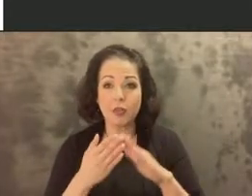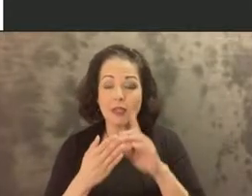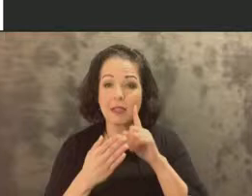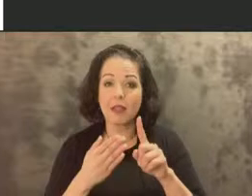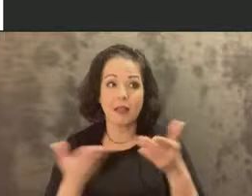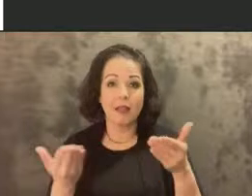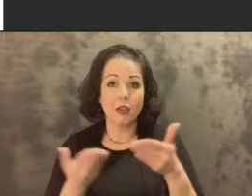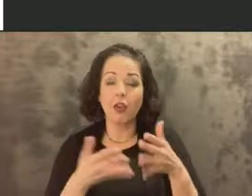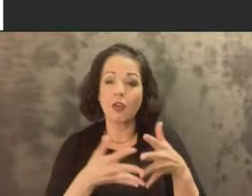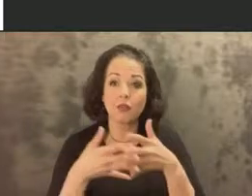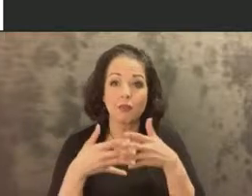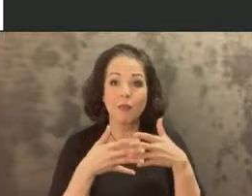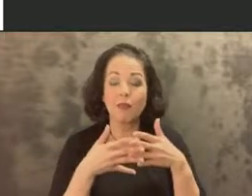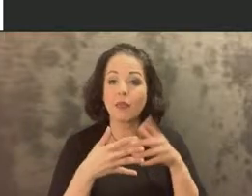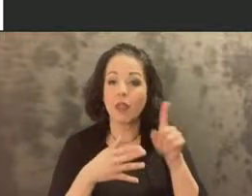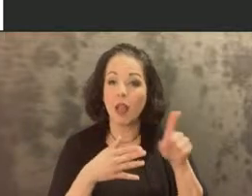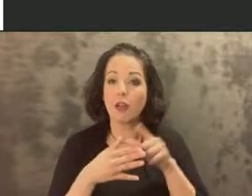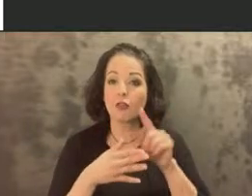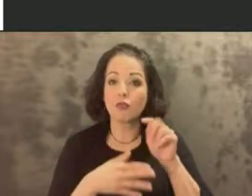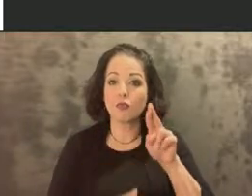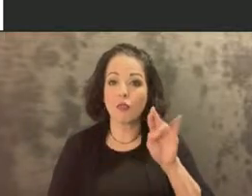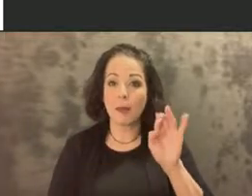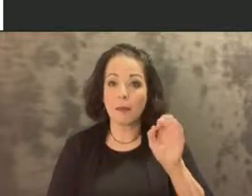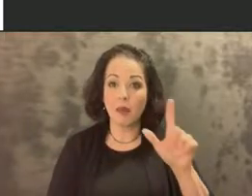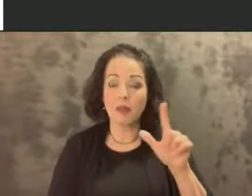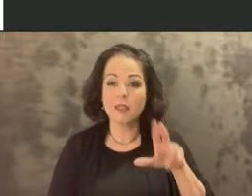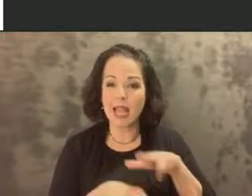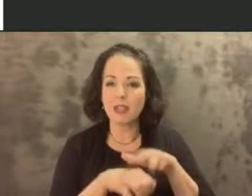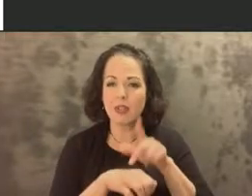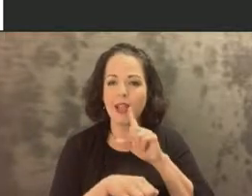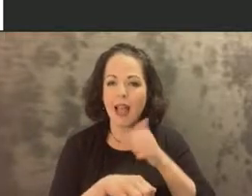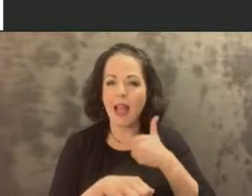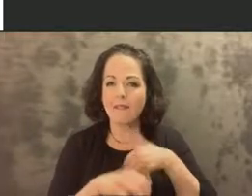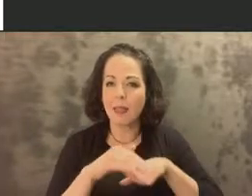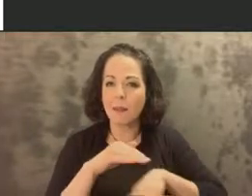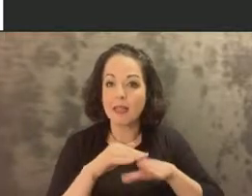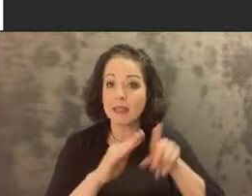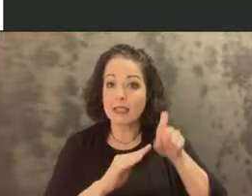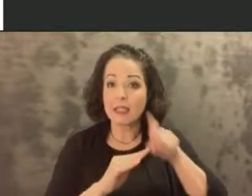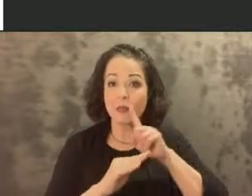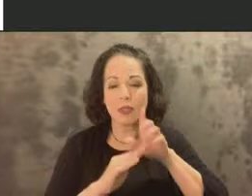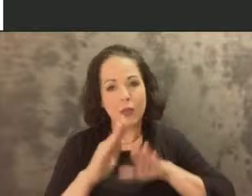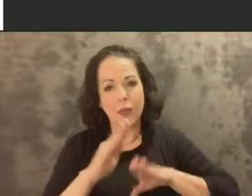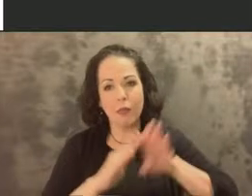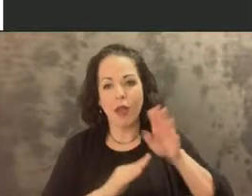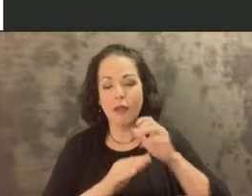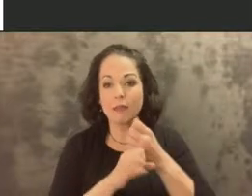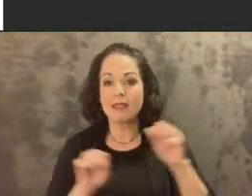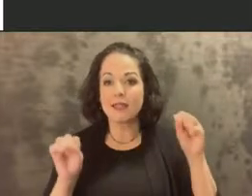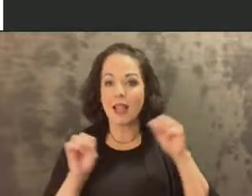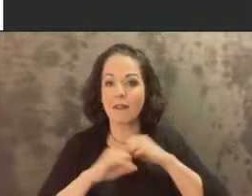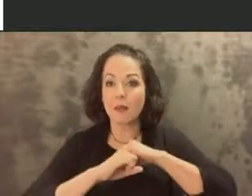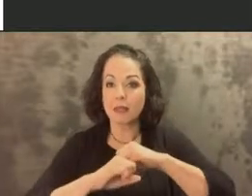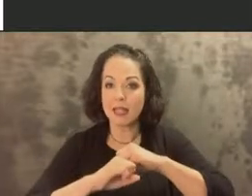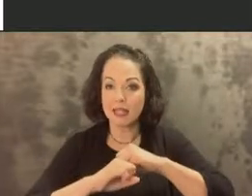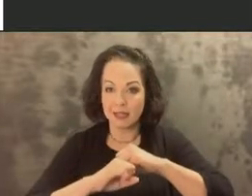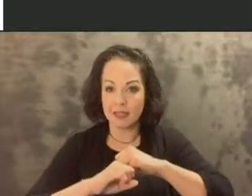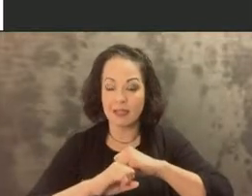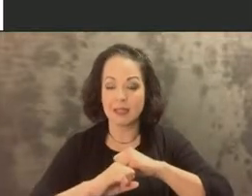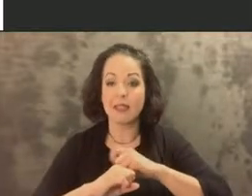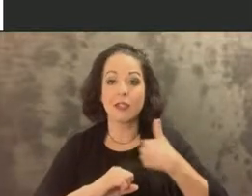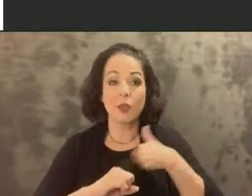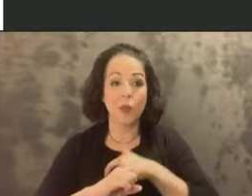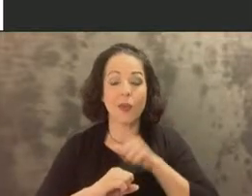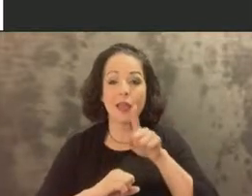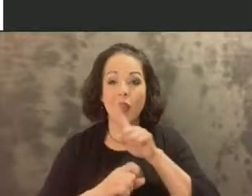and tribal nations have the basic needs to really thrive, be safe, and be protected. So we come back